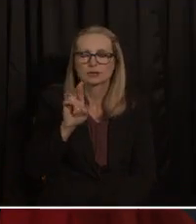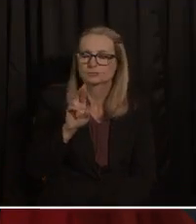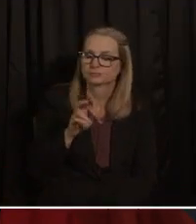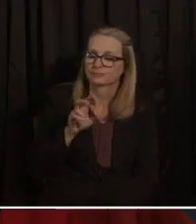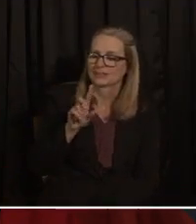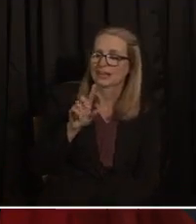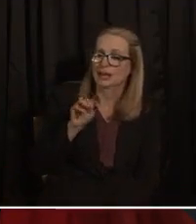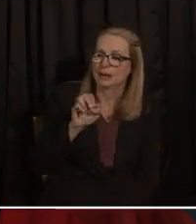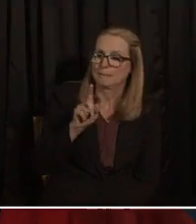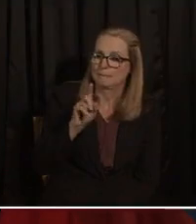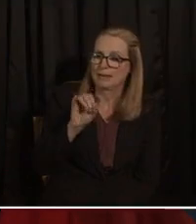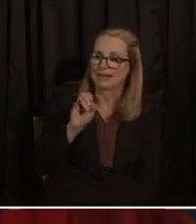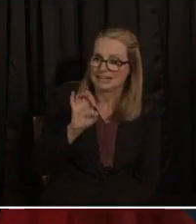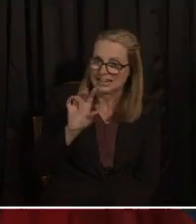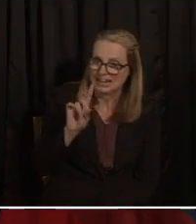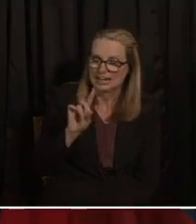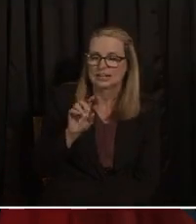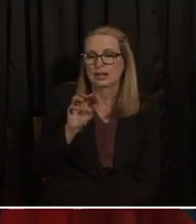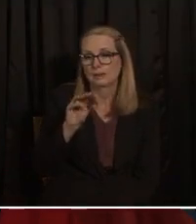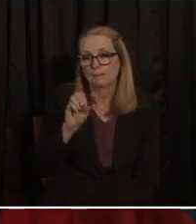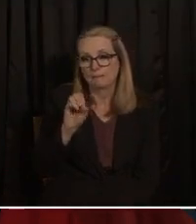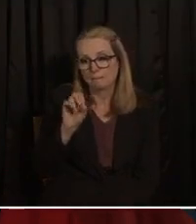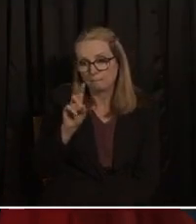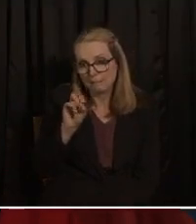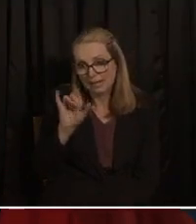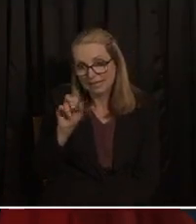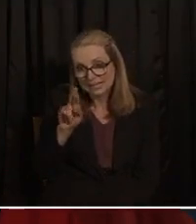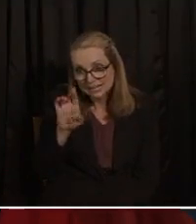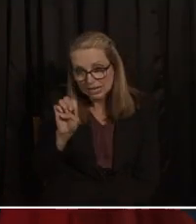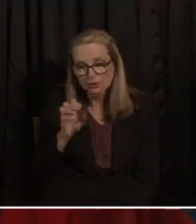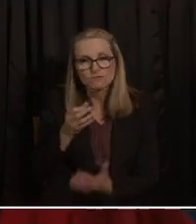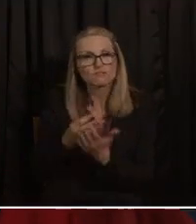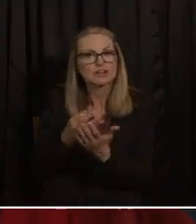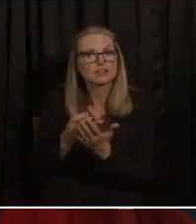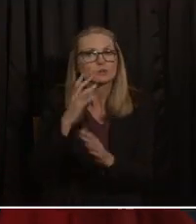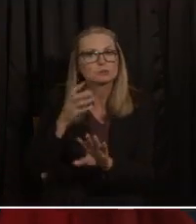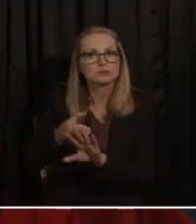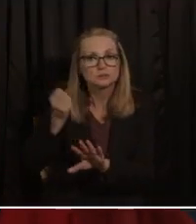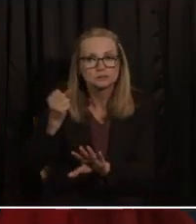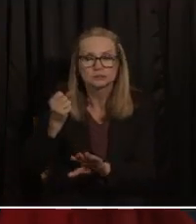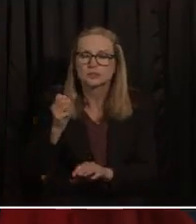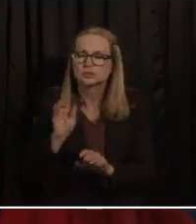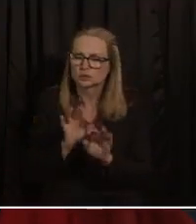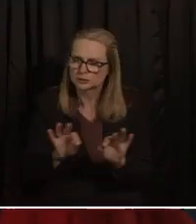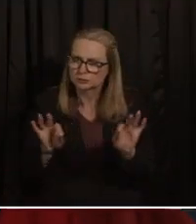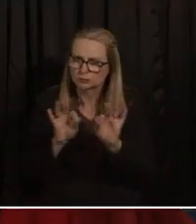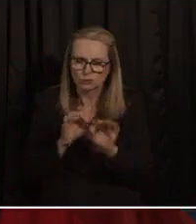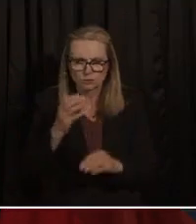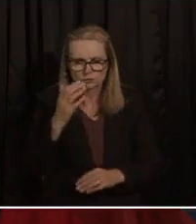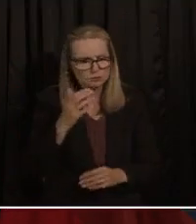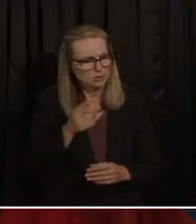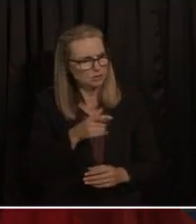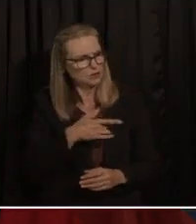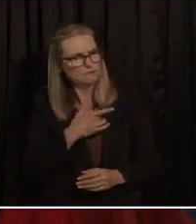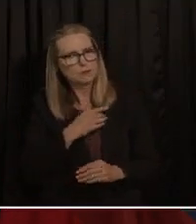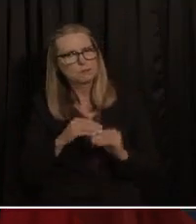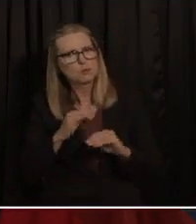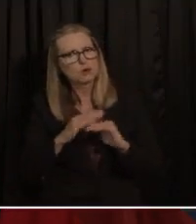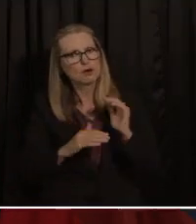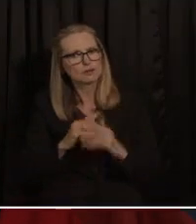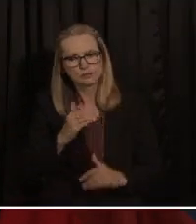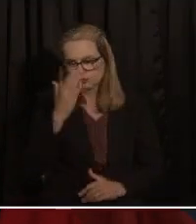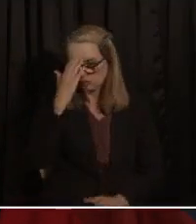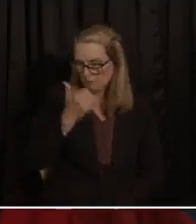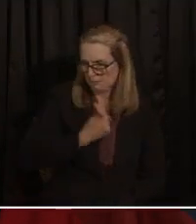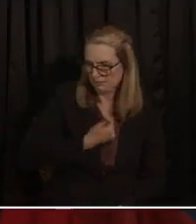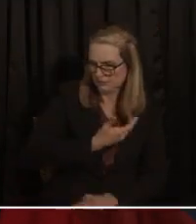heard from healthcare workers to know that their colleagues and those they work alongside will be vaccinated and have a lower degree of transmission.